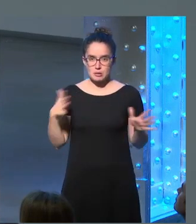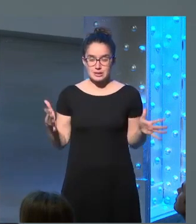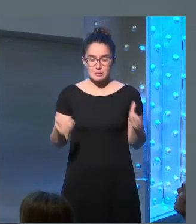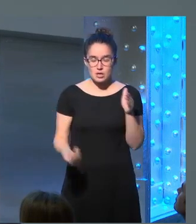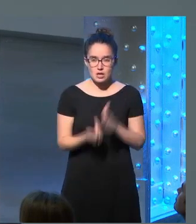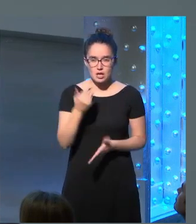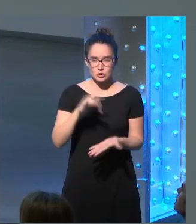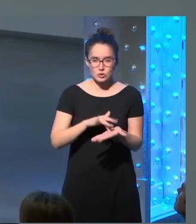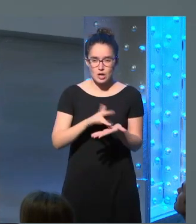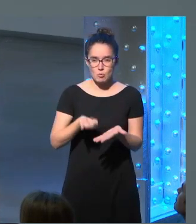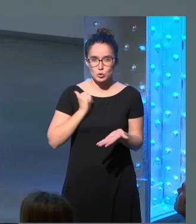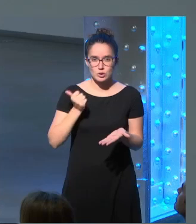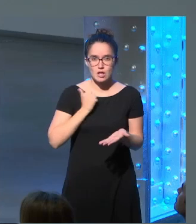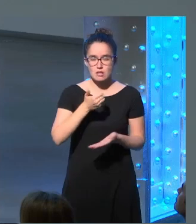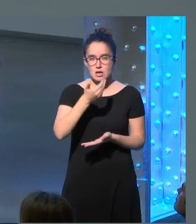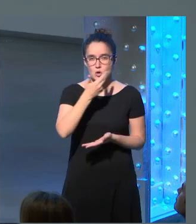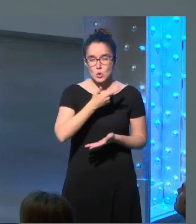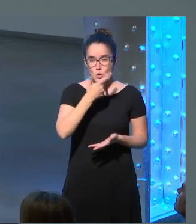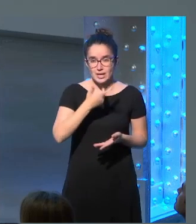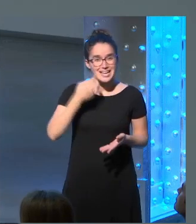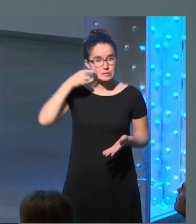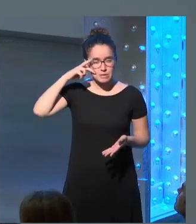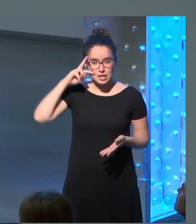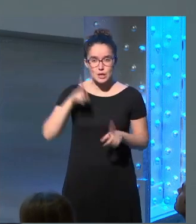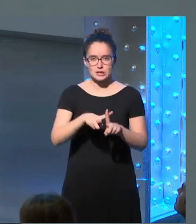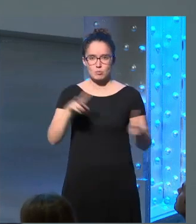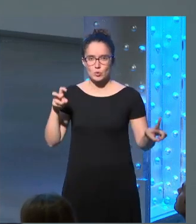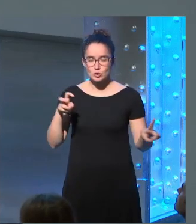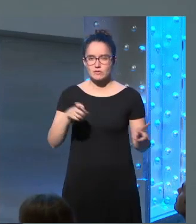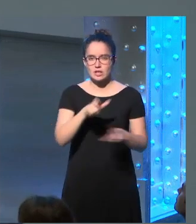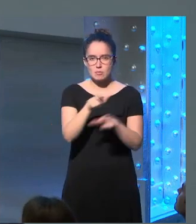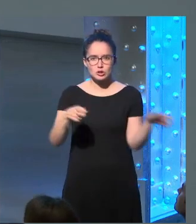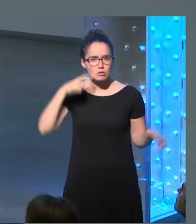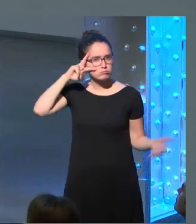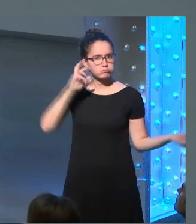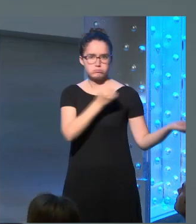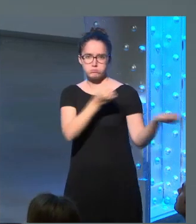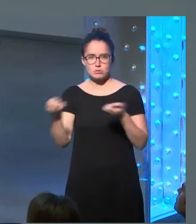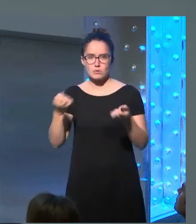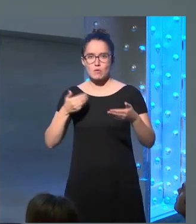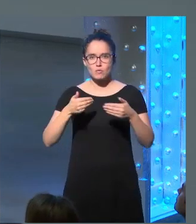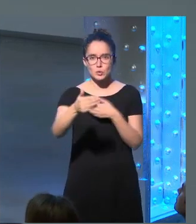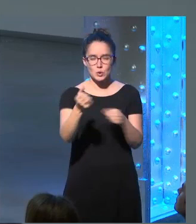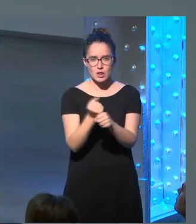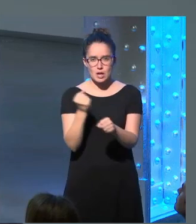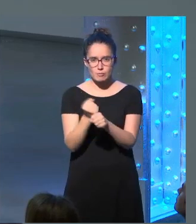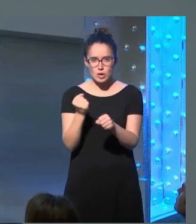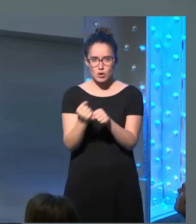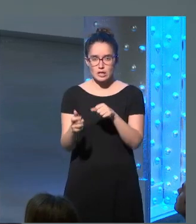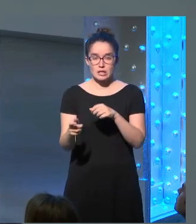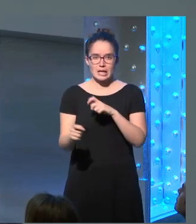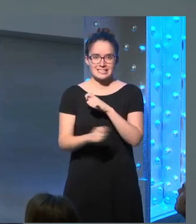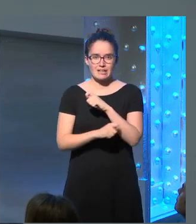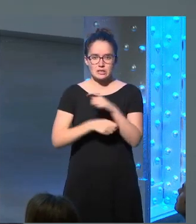for society as a whole. This morning we have had the opportunity to get to know experiences